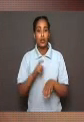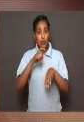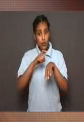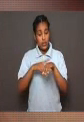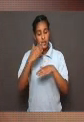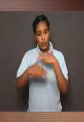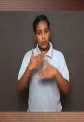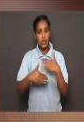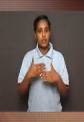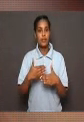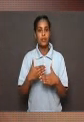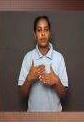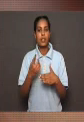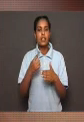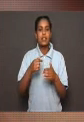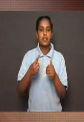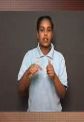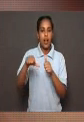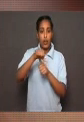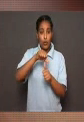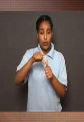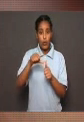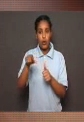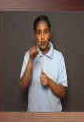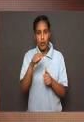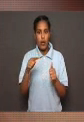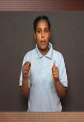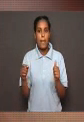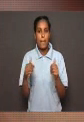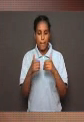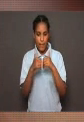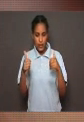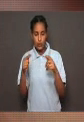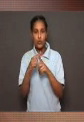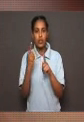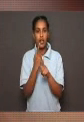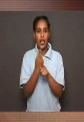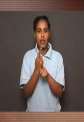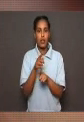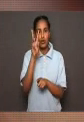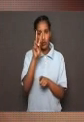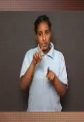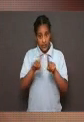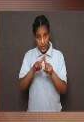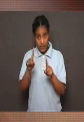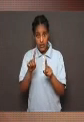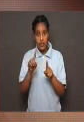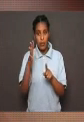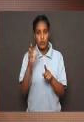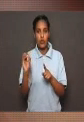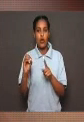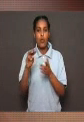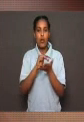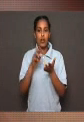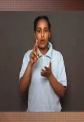the process, the atomic orbitals merge to create two different types of